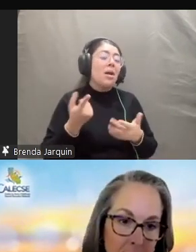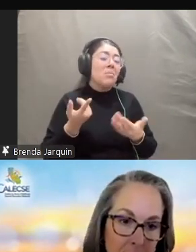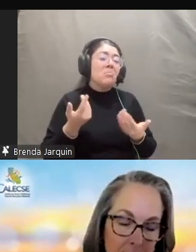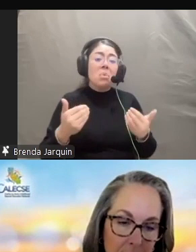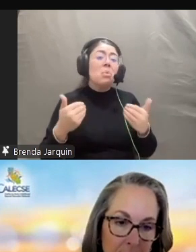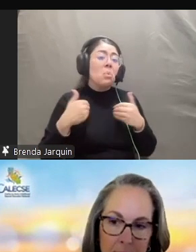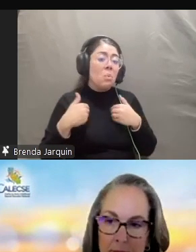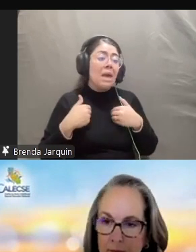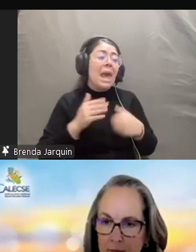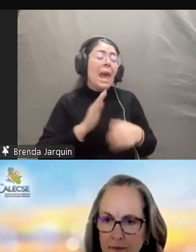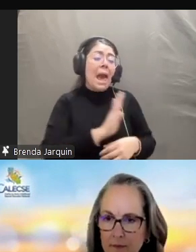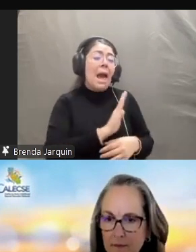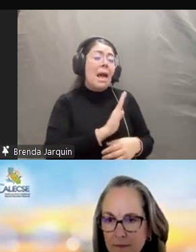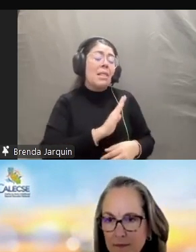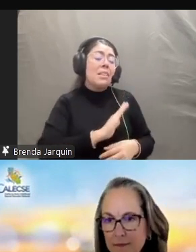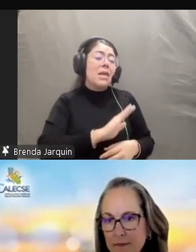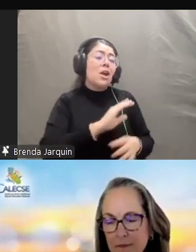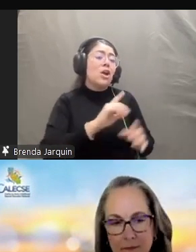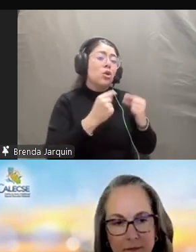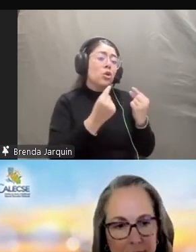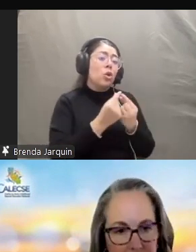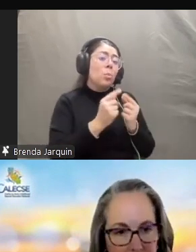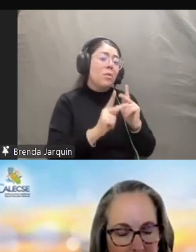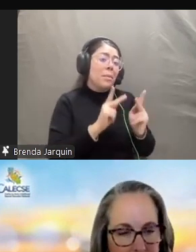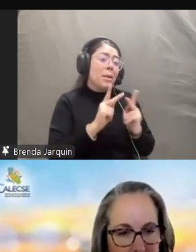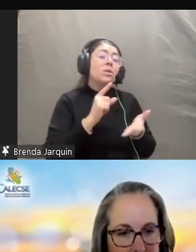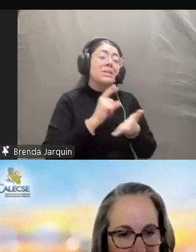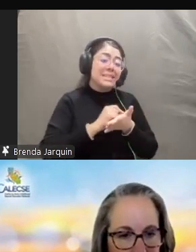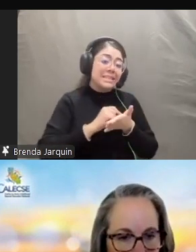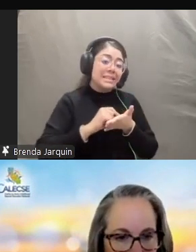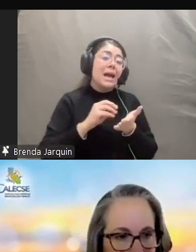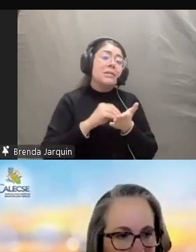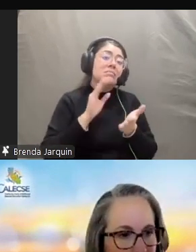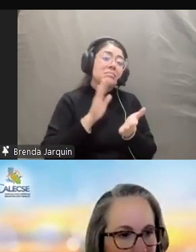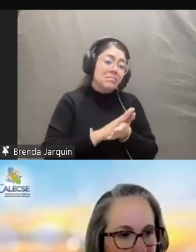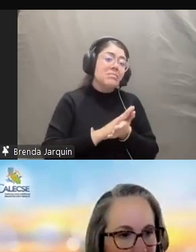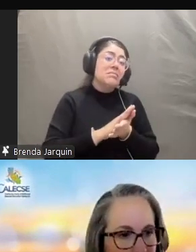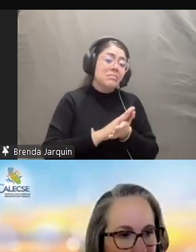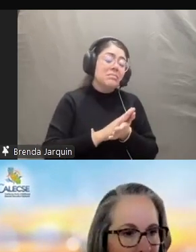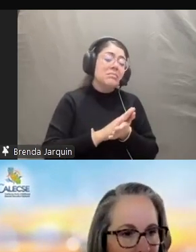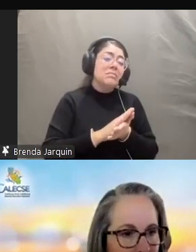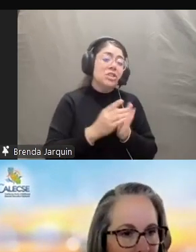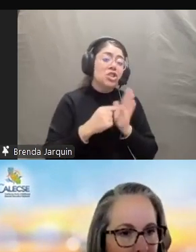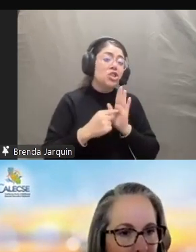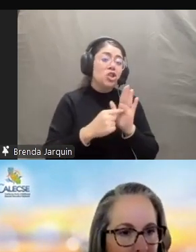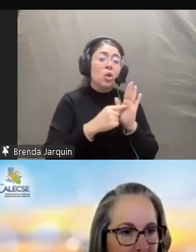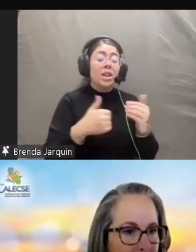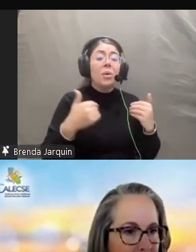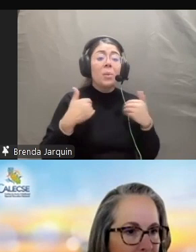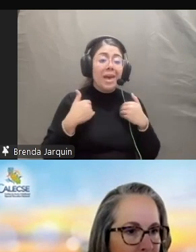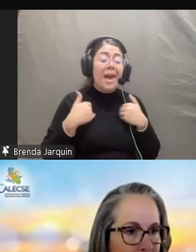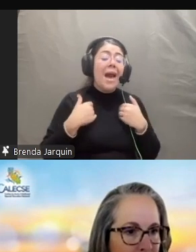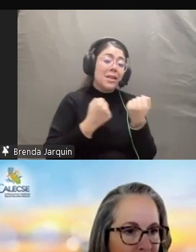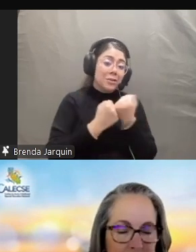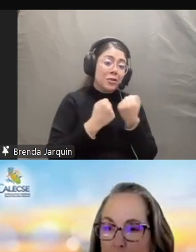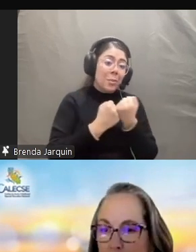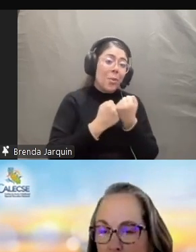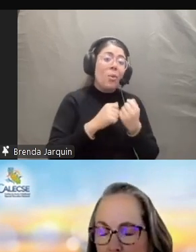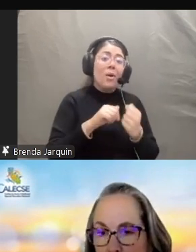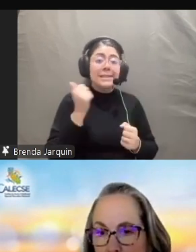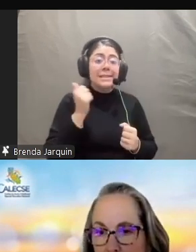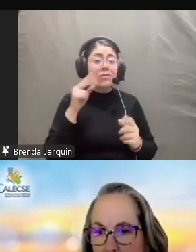process so we could ground ourselves in that family collaboration as well. There are many resources outside of the ones that we've